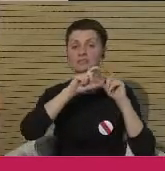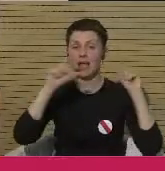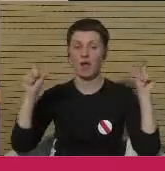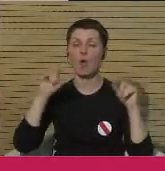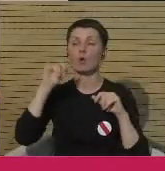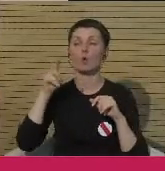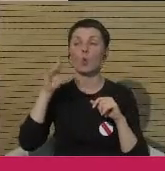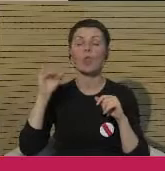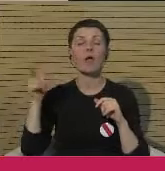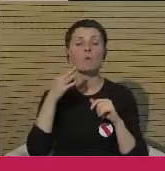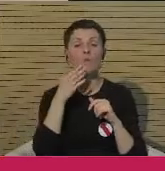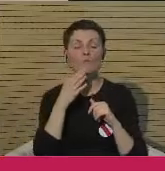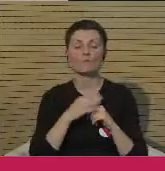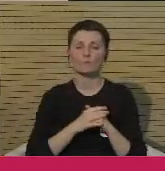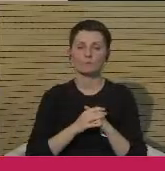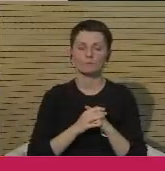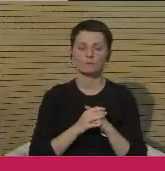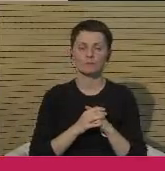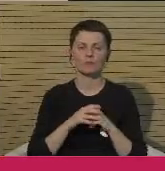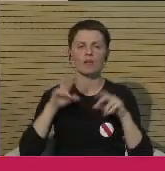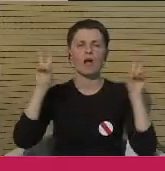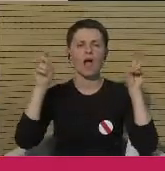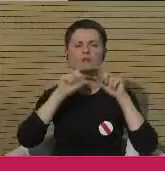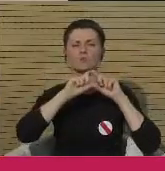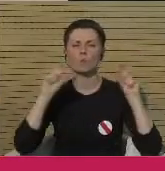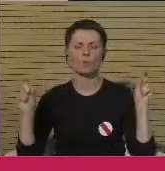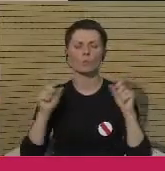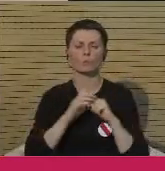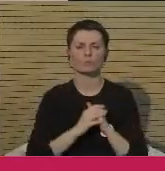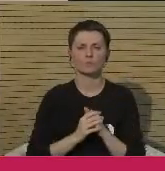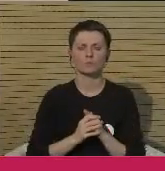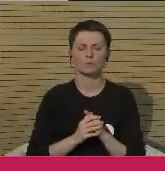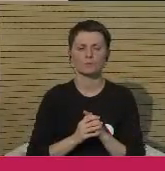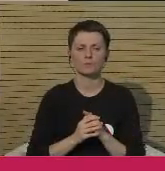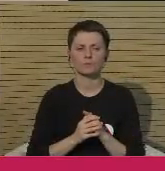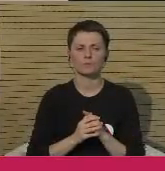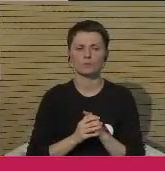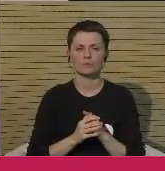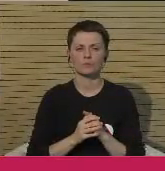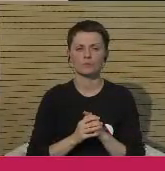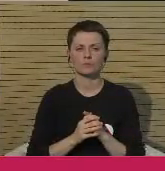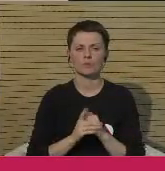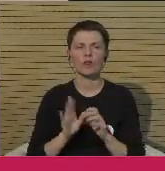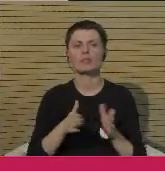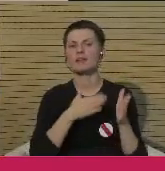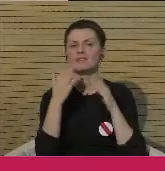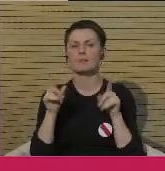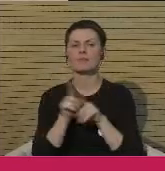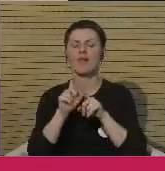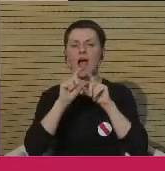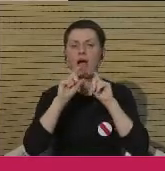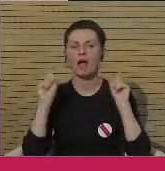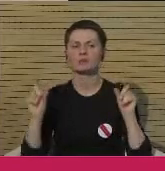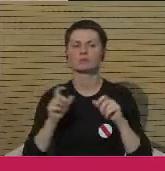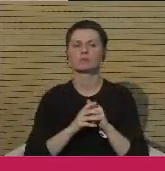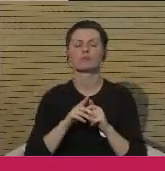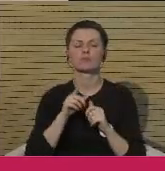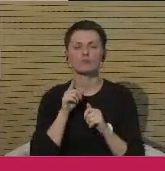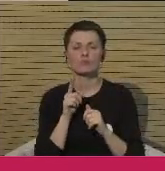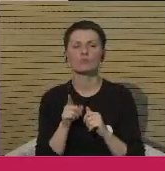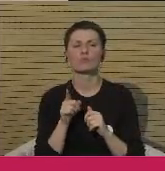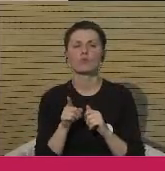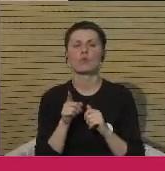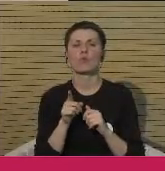really taking ownership of their own city. As Yulya put it,